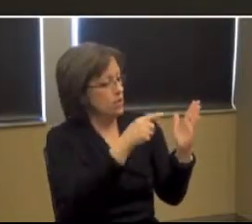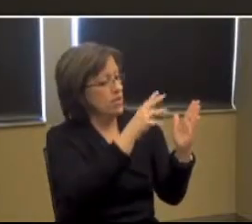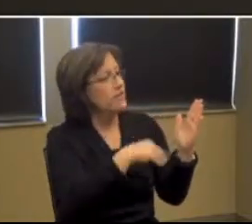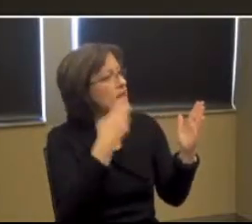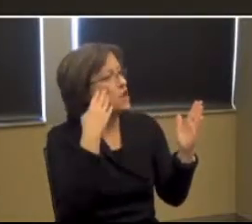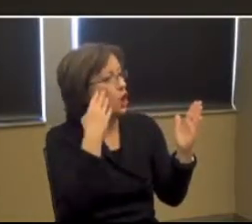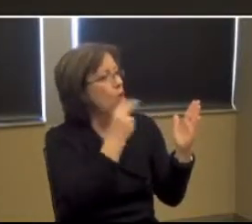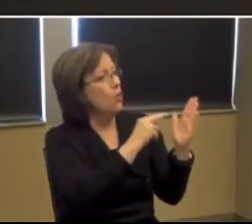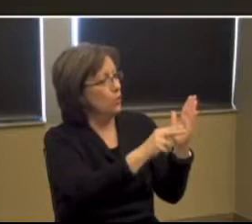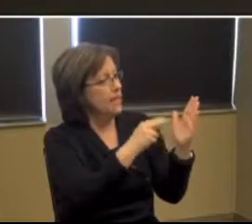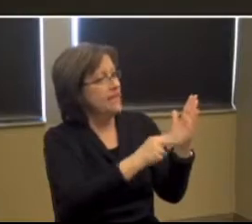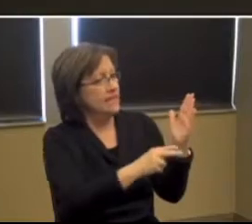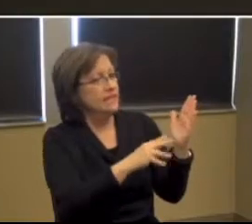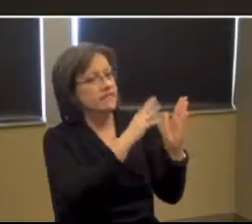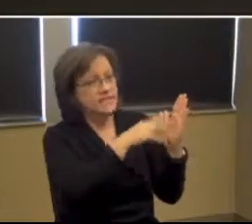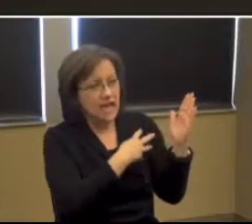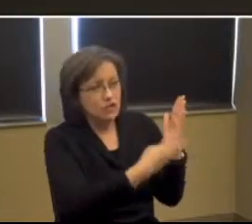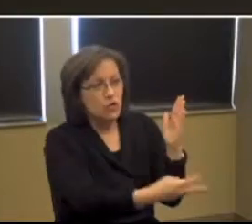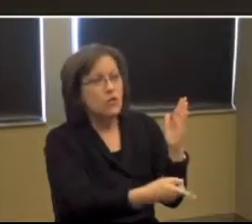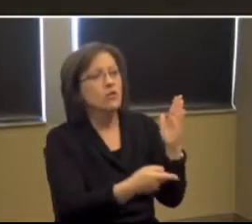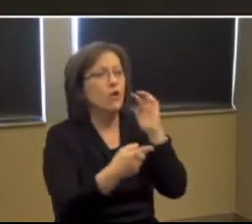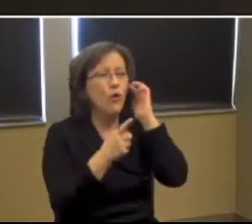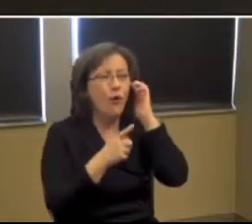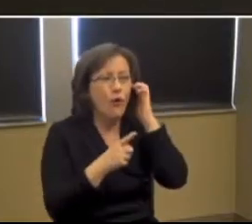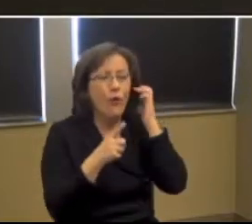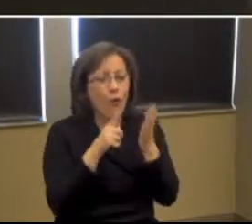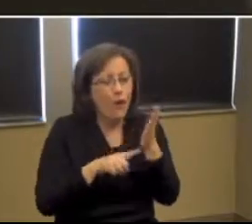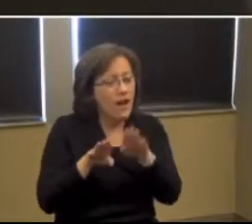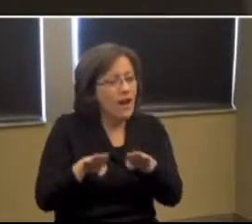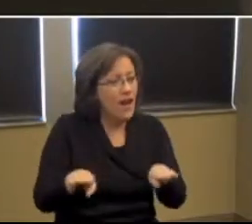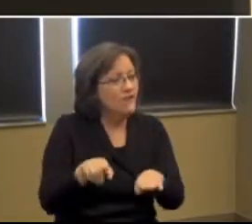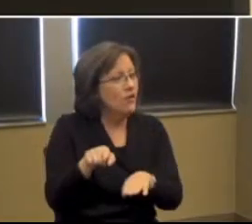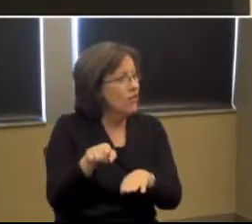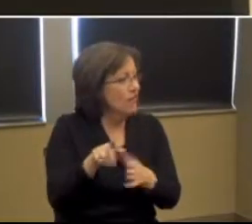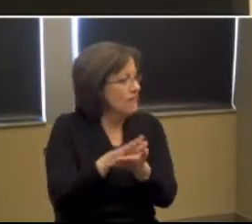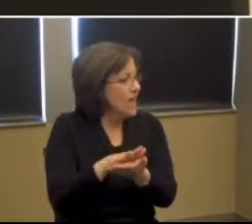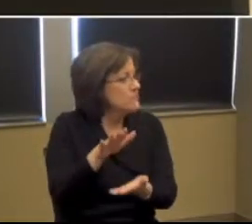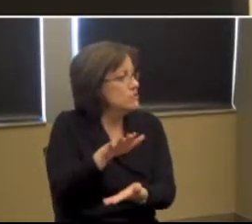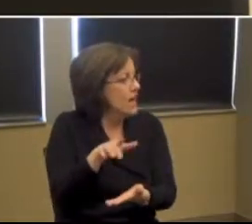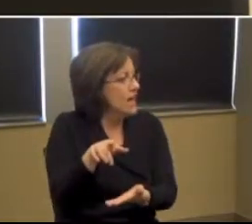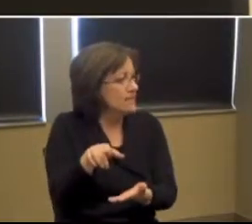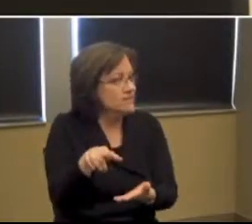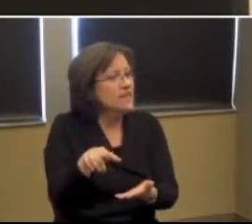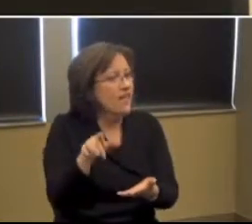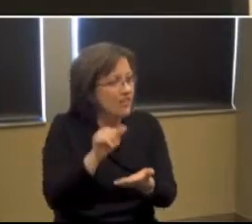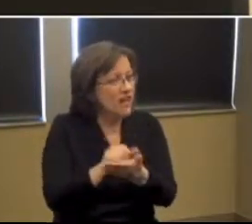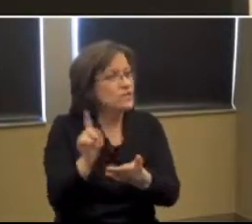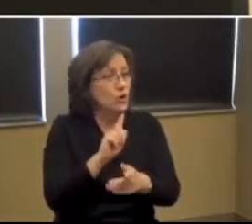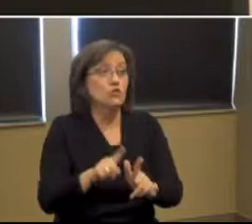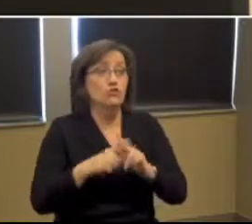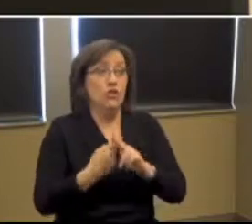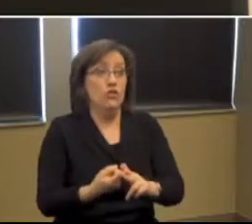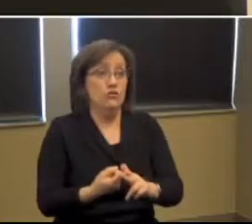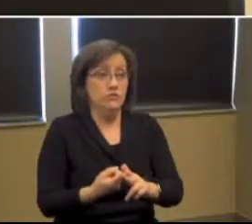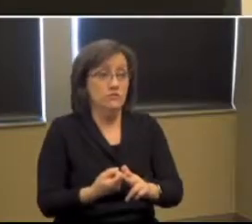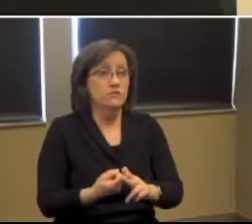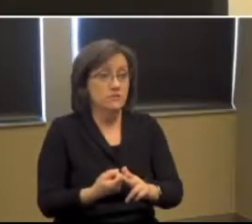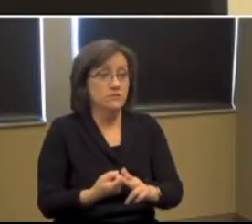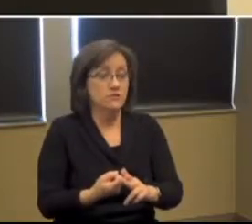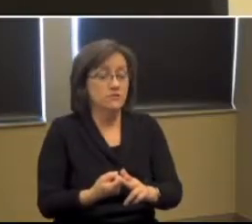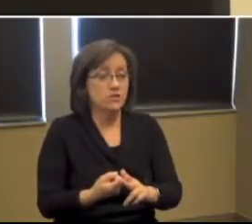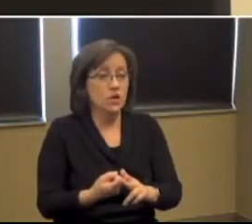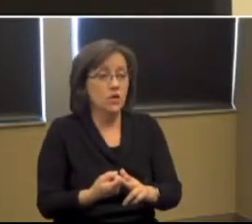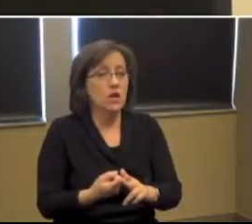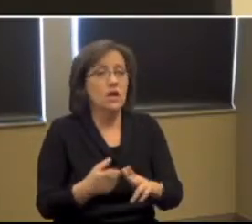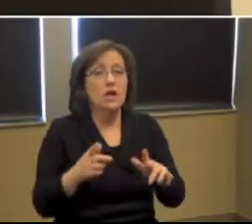Because that is going to be your base for how you're even going to set up your system to begin with. Make sense? Okay, so